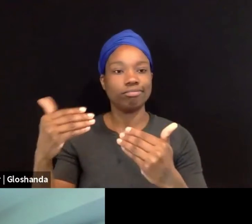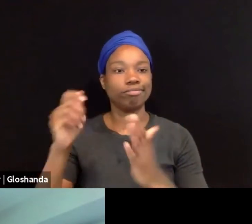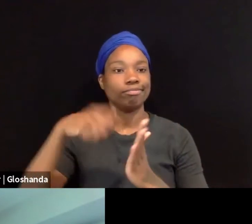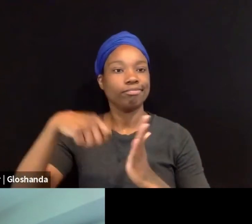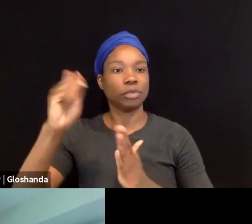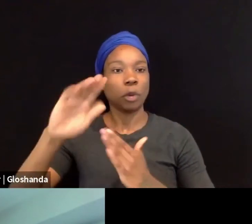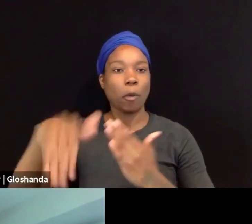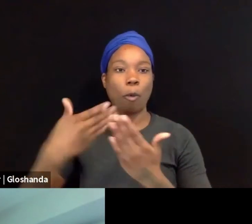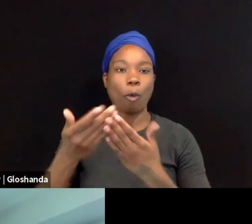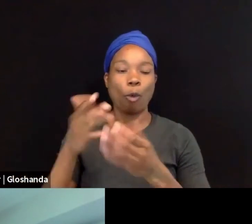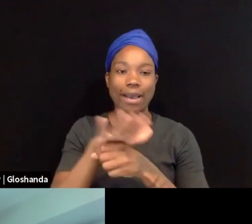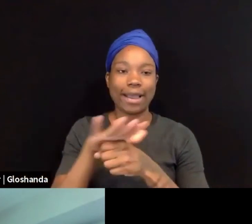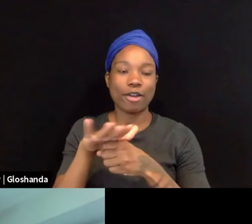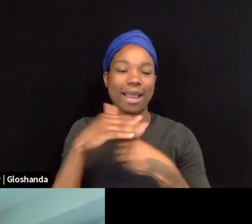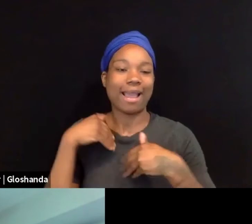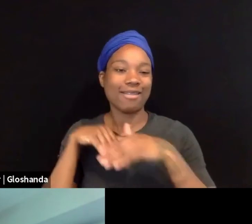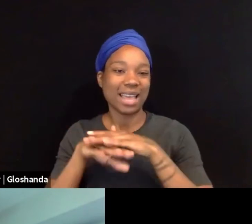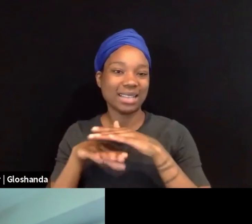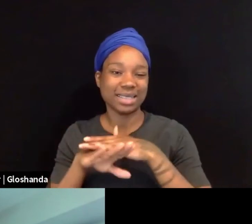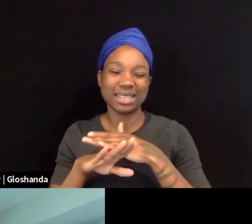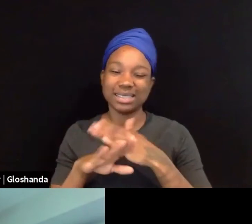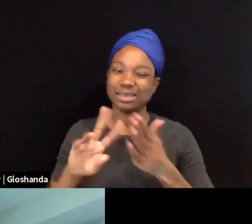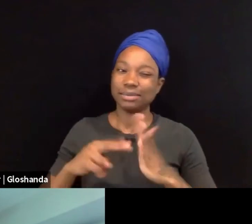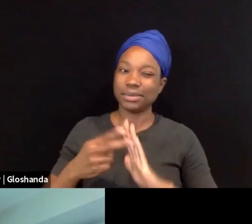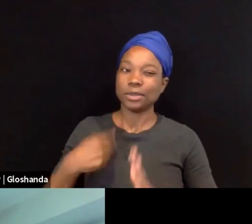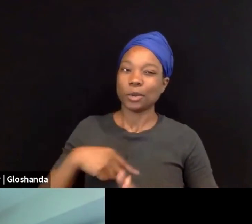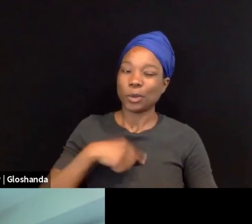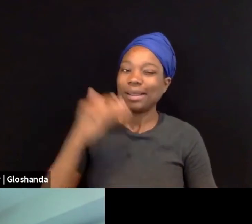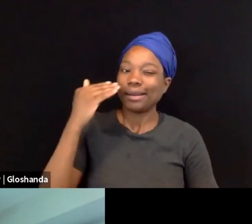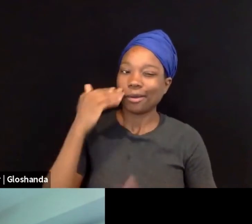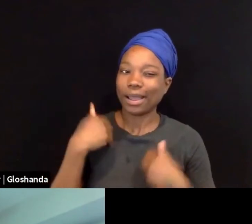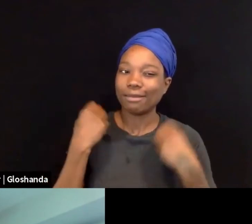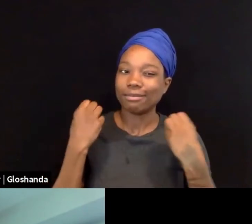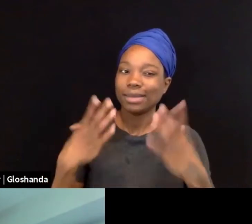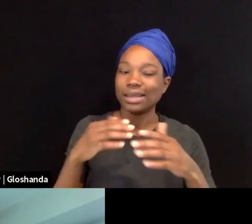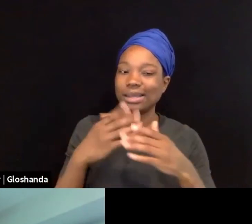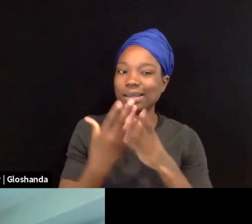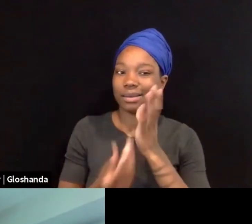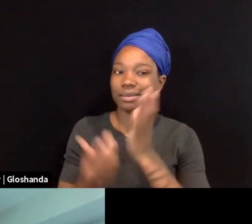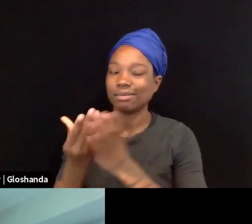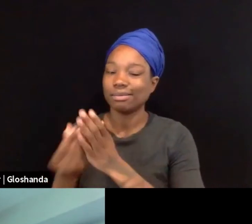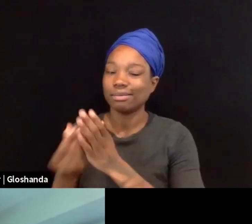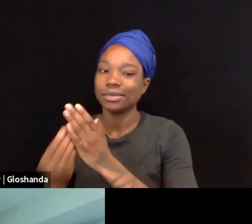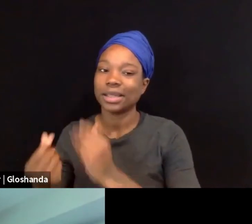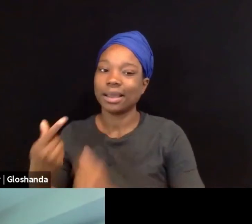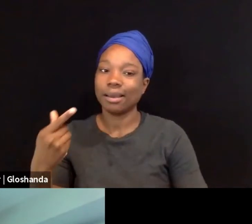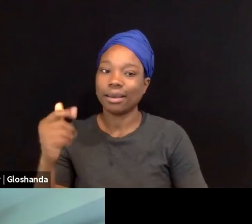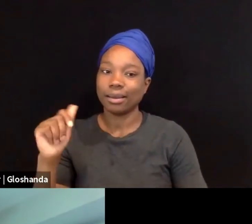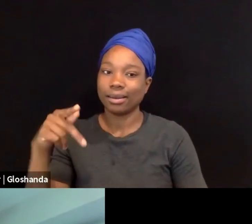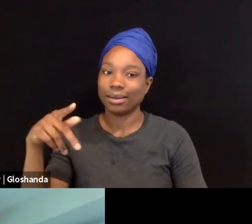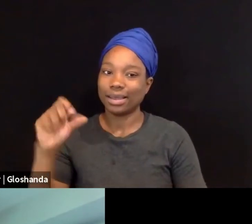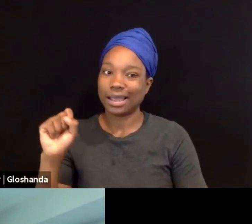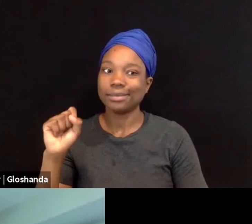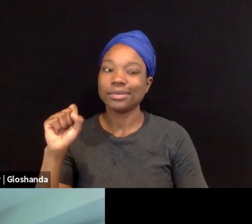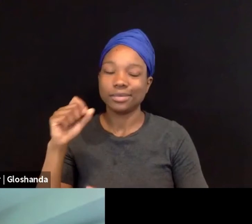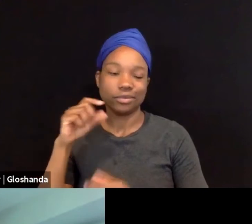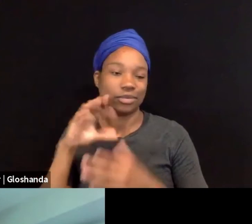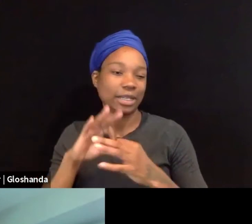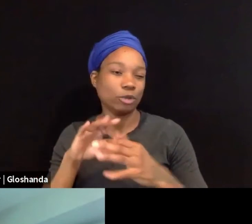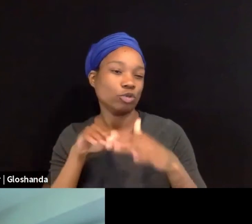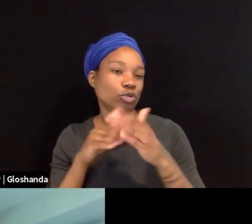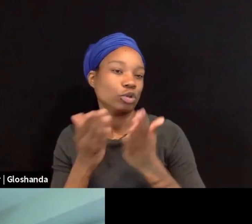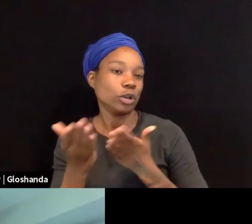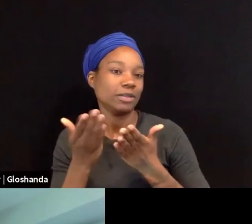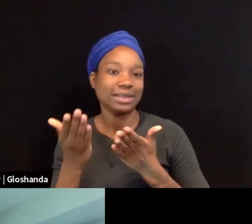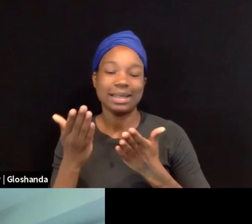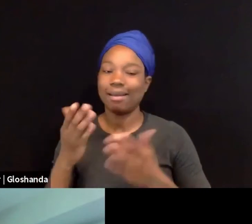And so we know there's a lot of gaps in service that are not reflected in the current mapping. So that's a need that needs